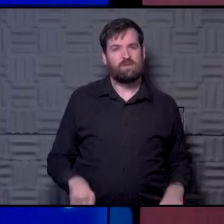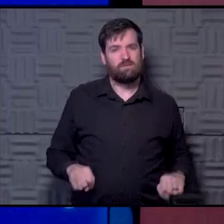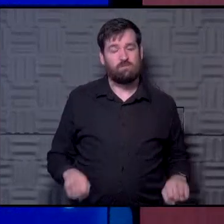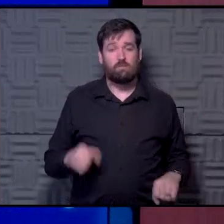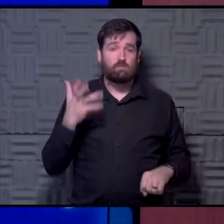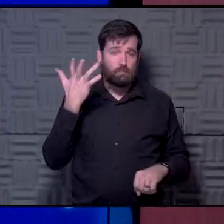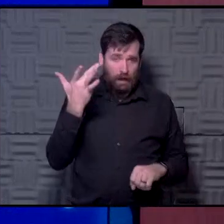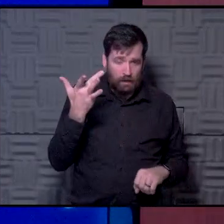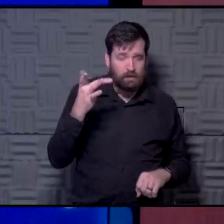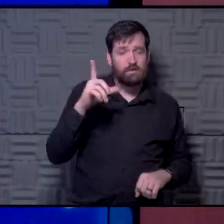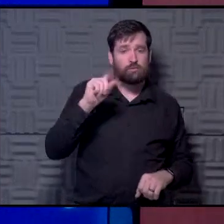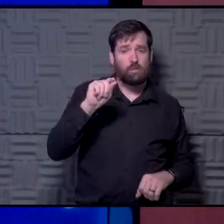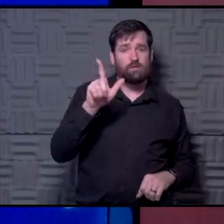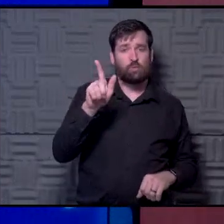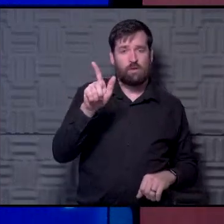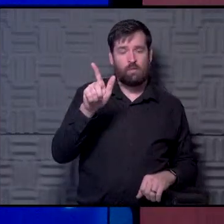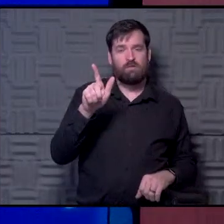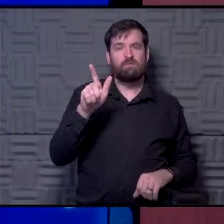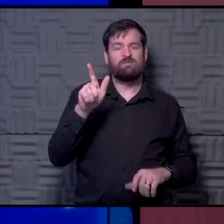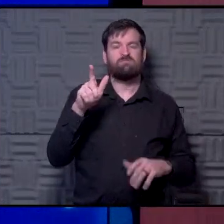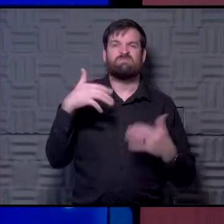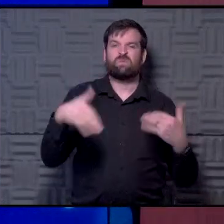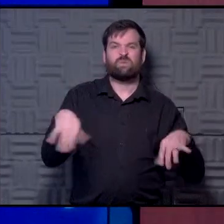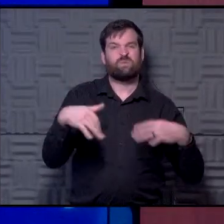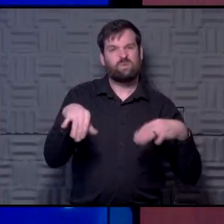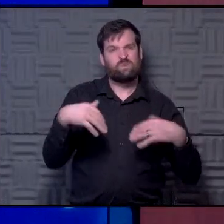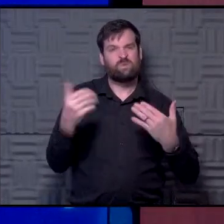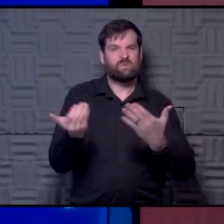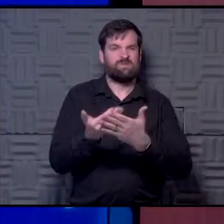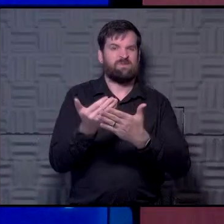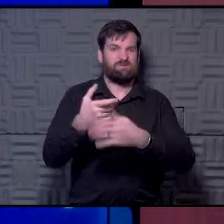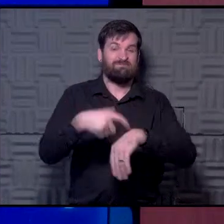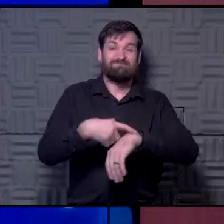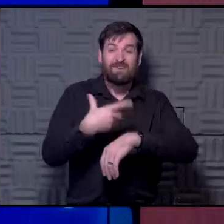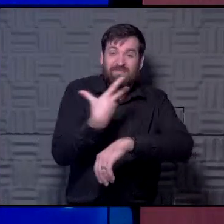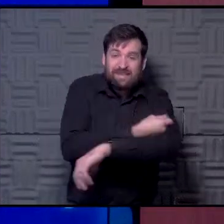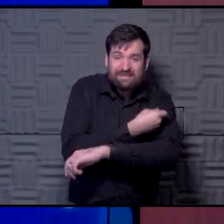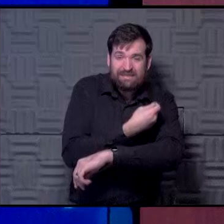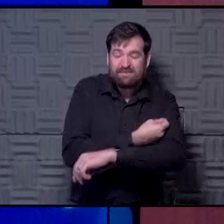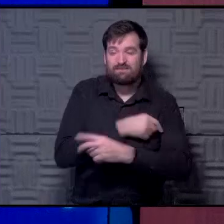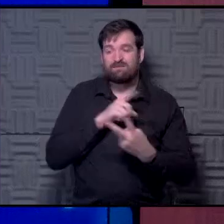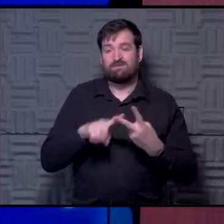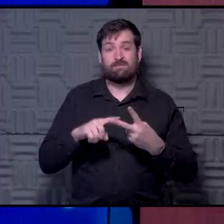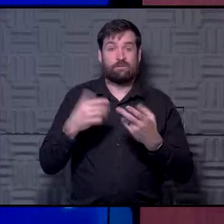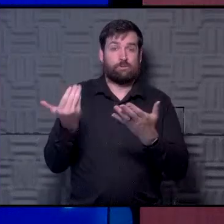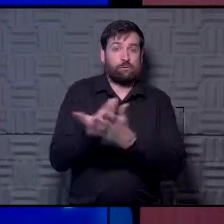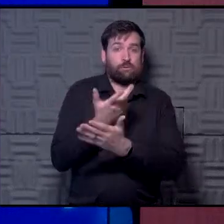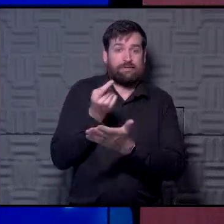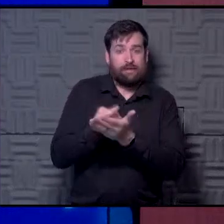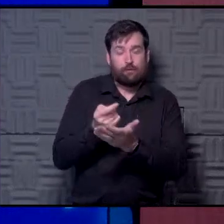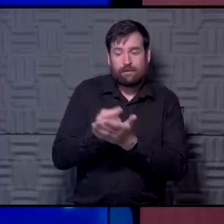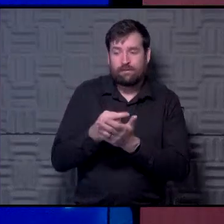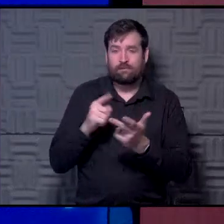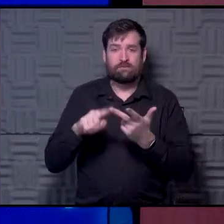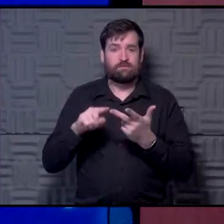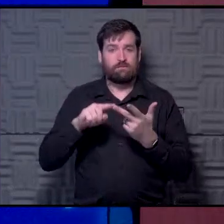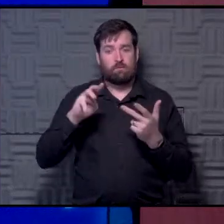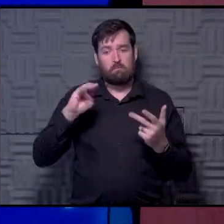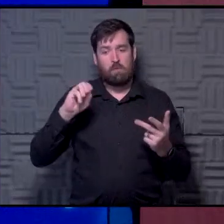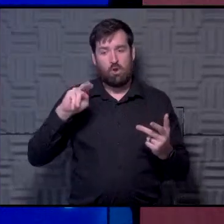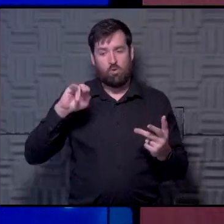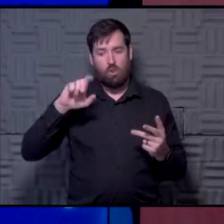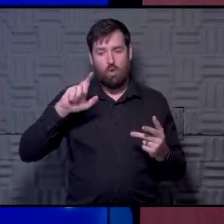because 2021 is a game changer. There is vaccine. There are new therapies. There are